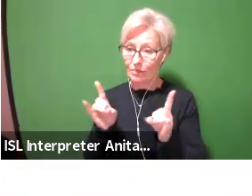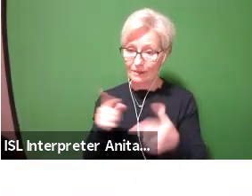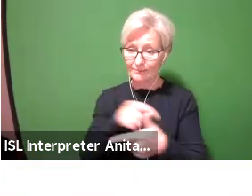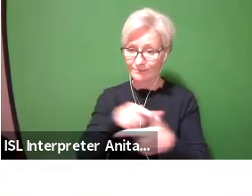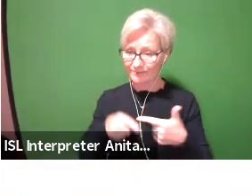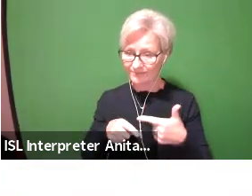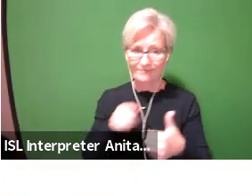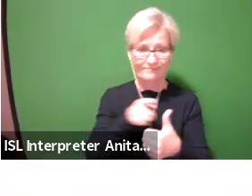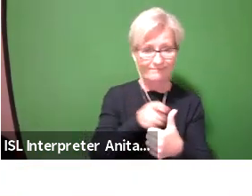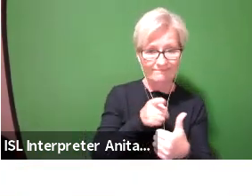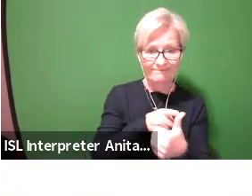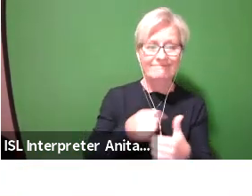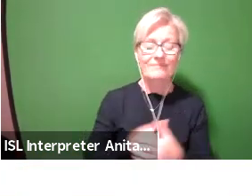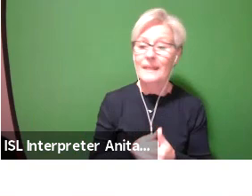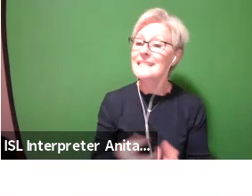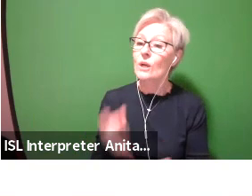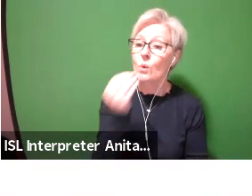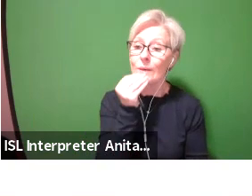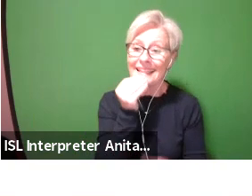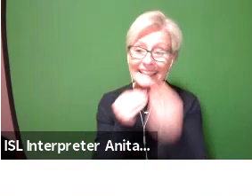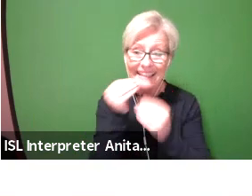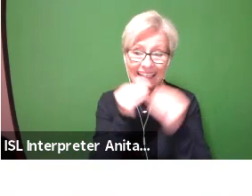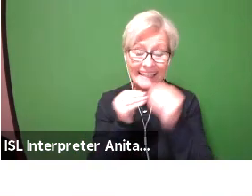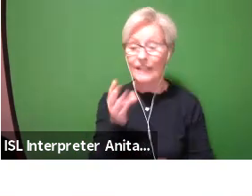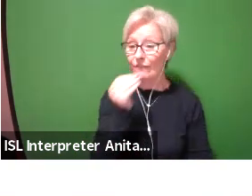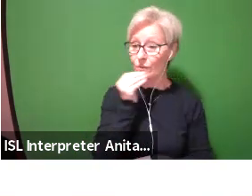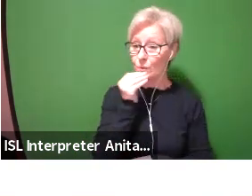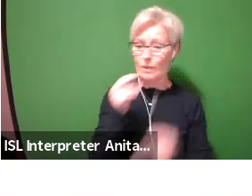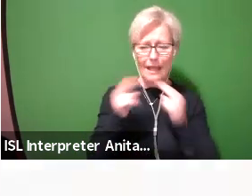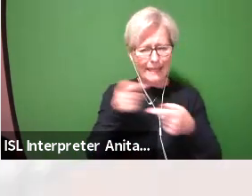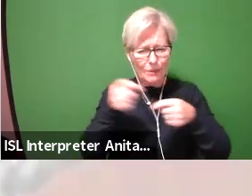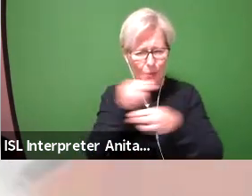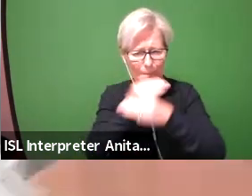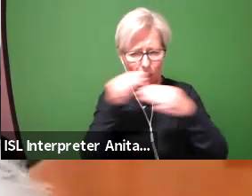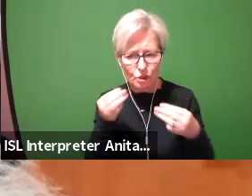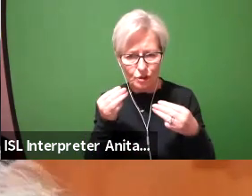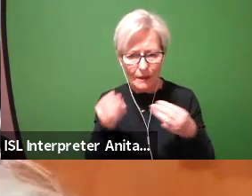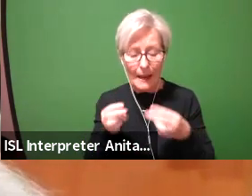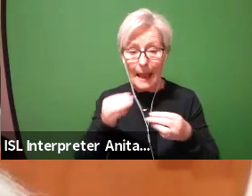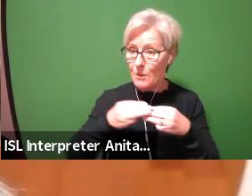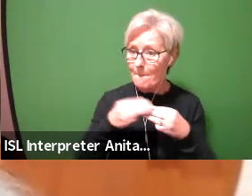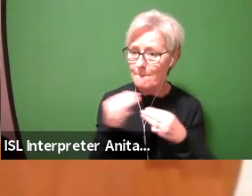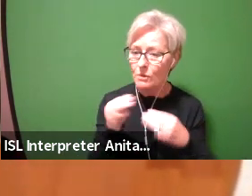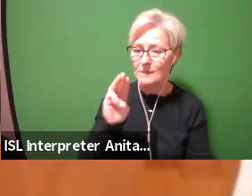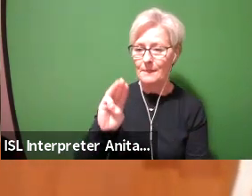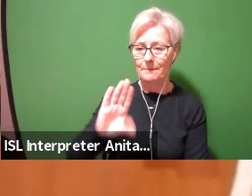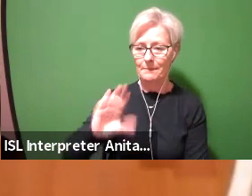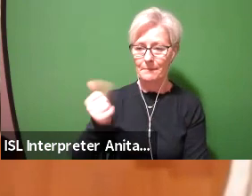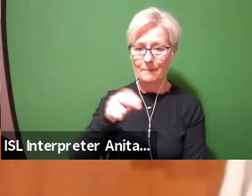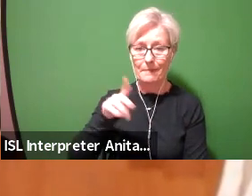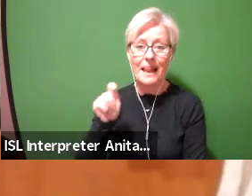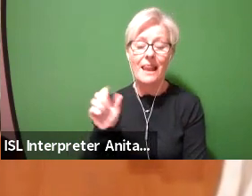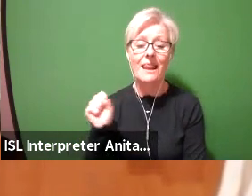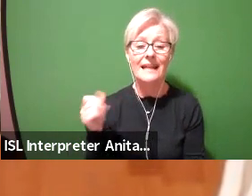So I'd say eat food, not too much, and mostly plants. A good healthy diet like a Mediterranean diet,